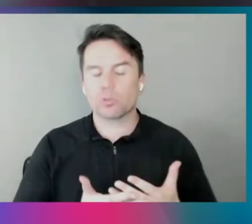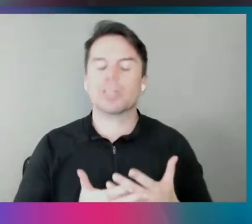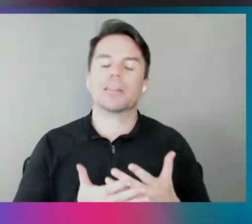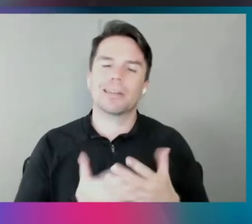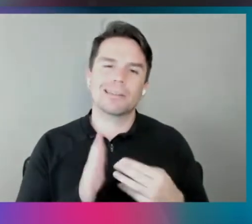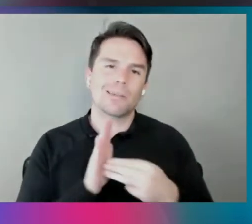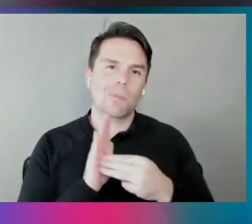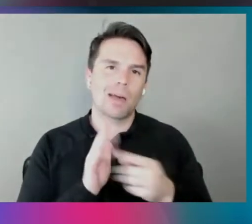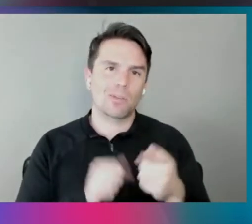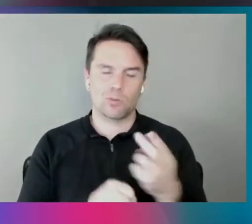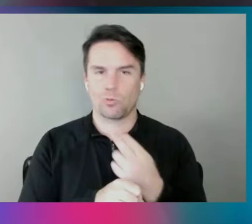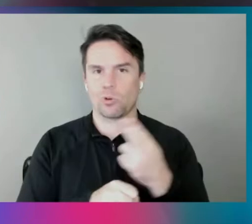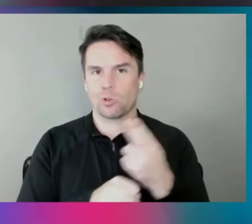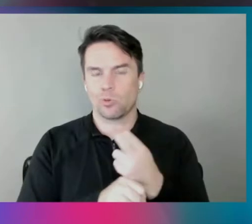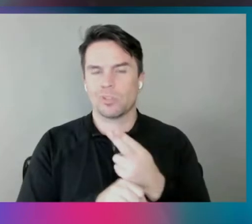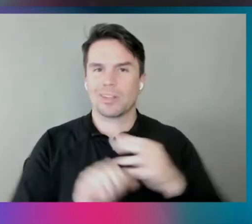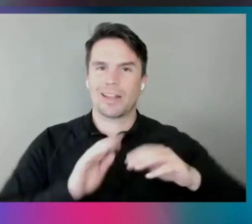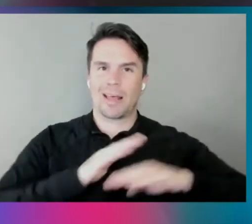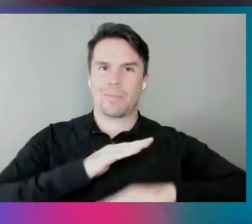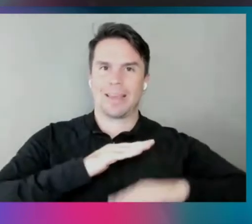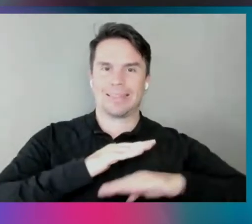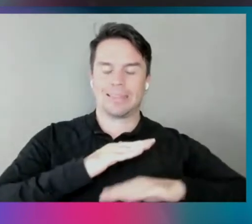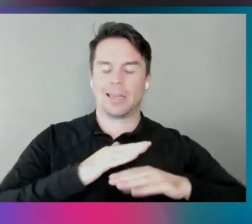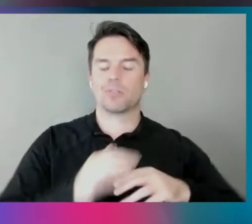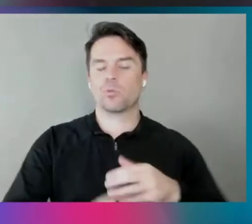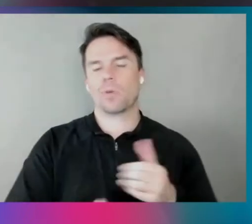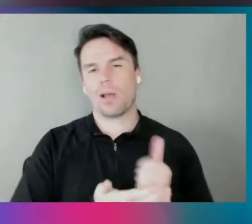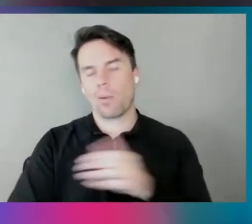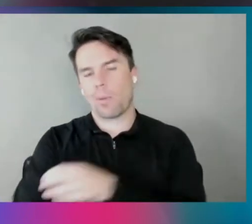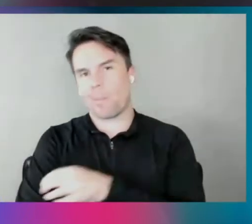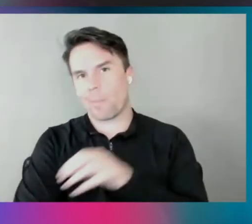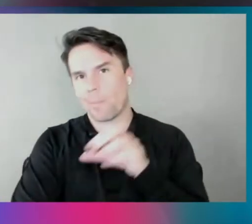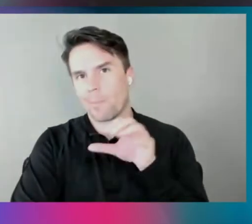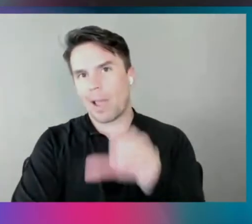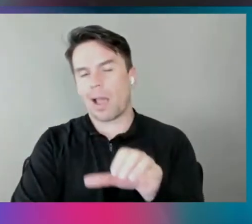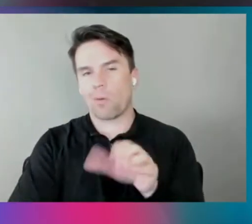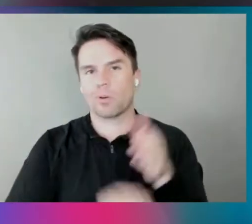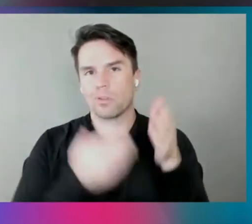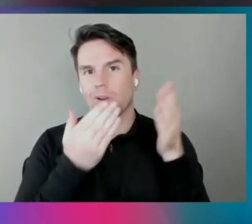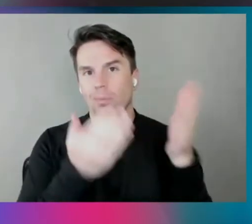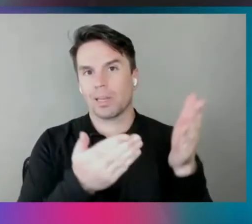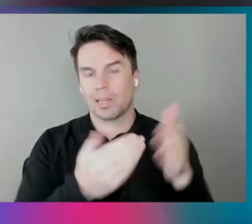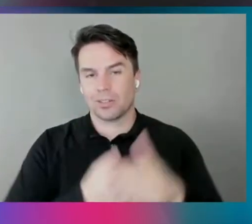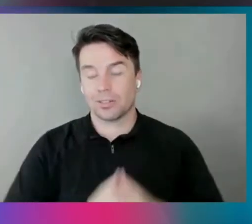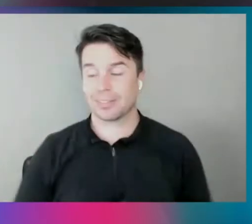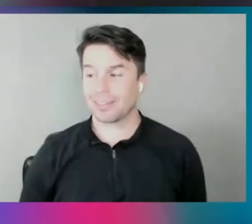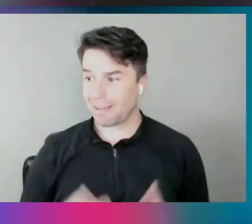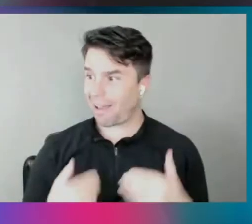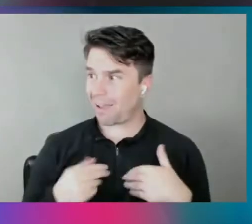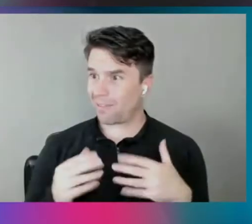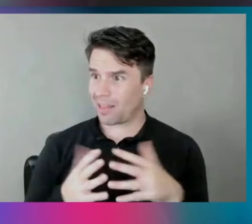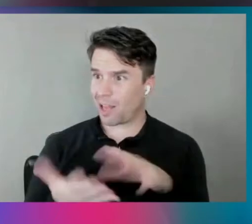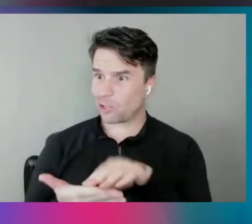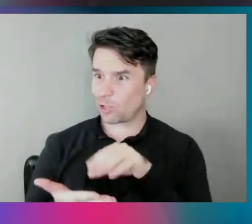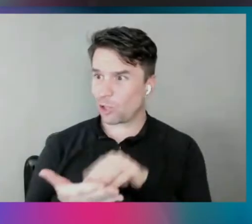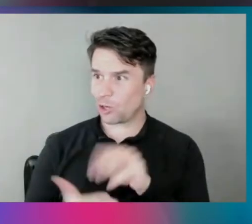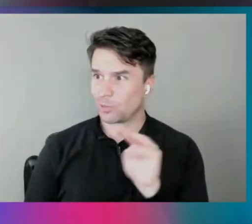using to power the recommendation. Okay, I've got some serious machine learning to do. Yeah, and I mean, look, this